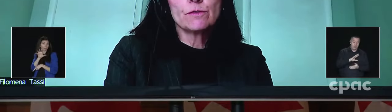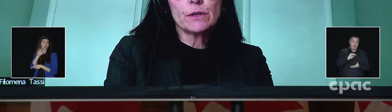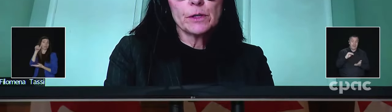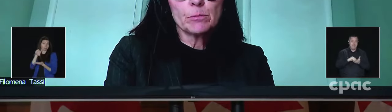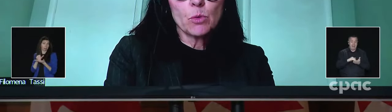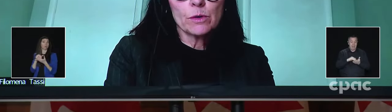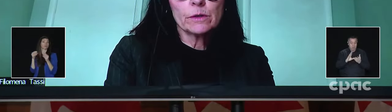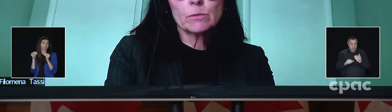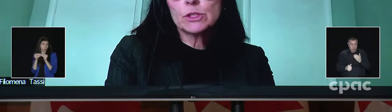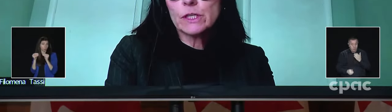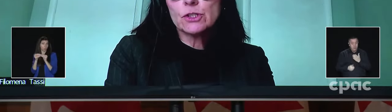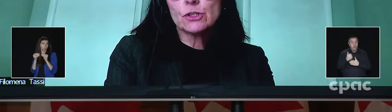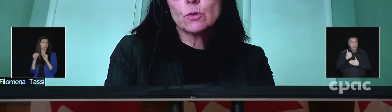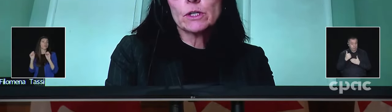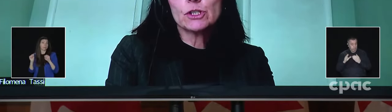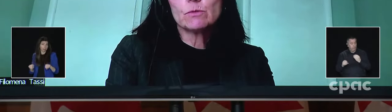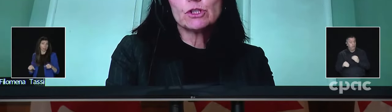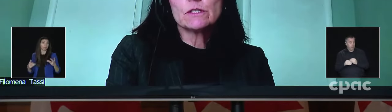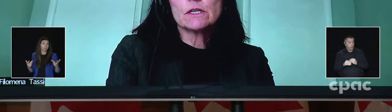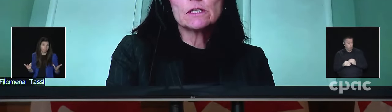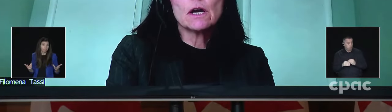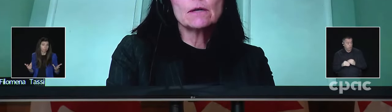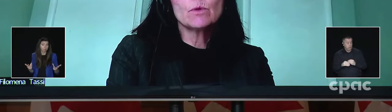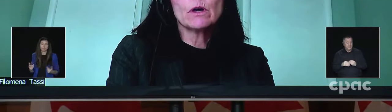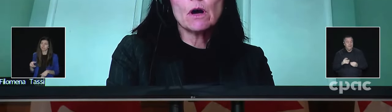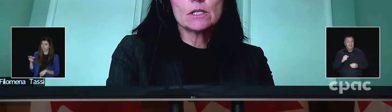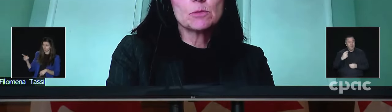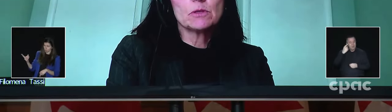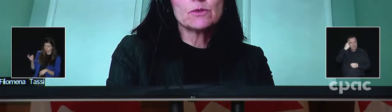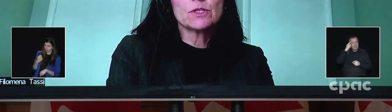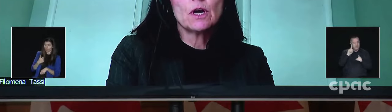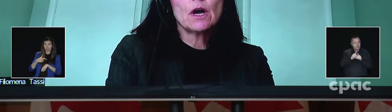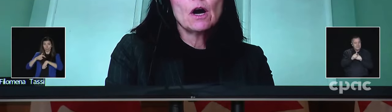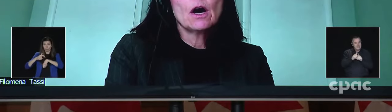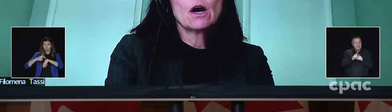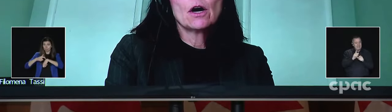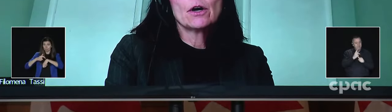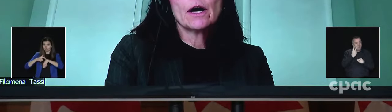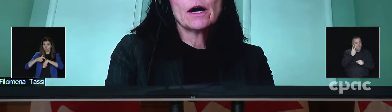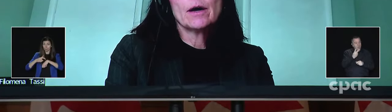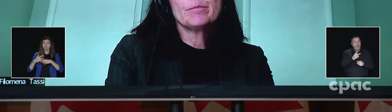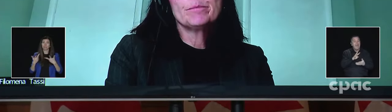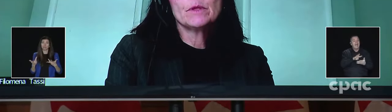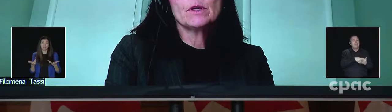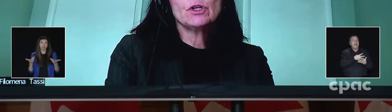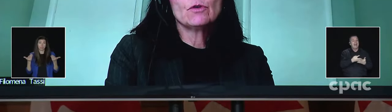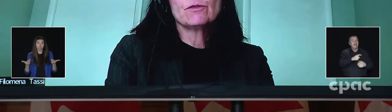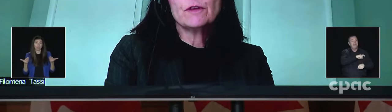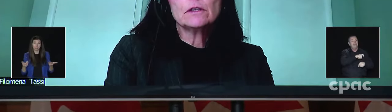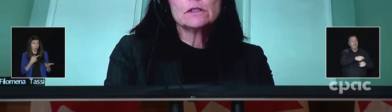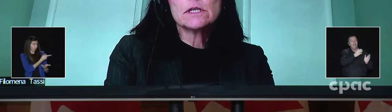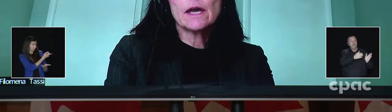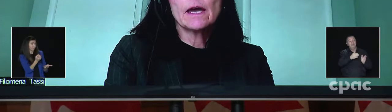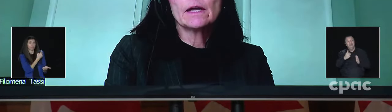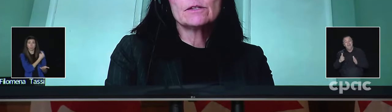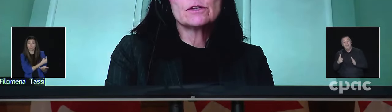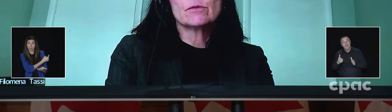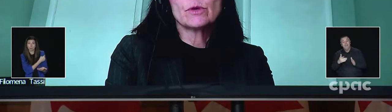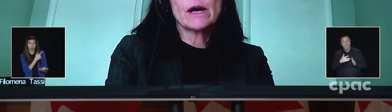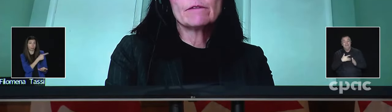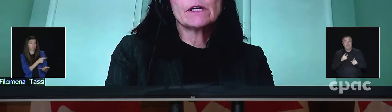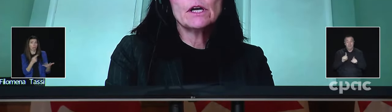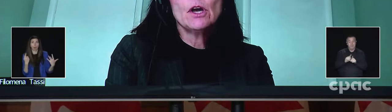also very important, which gets to your question, which is at a time where hospitals are, you know, filled